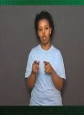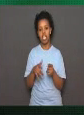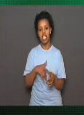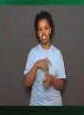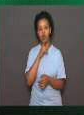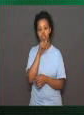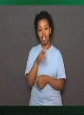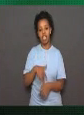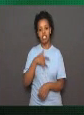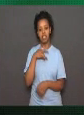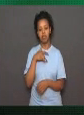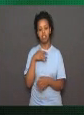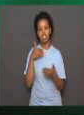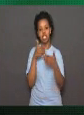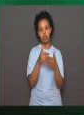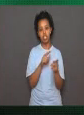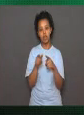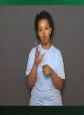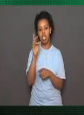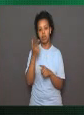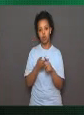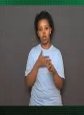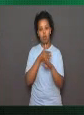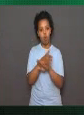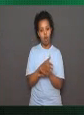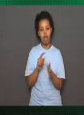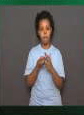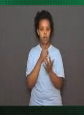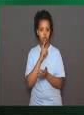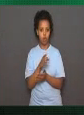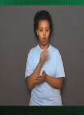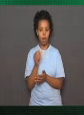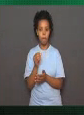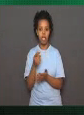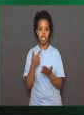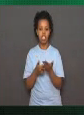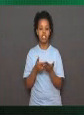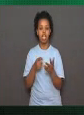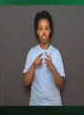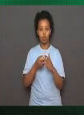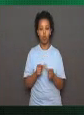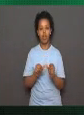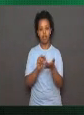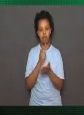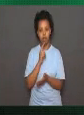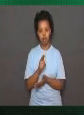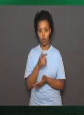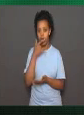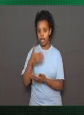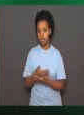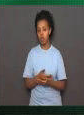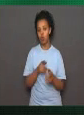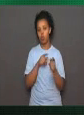attachment begins after 7 months and continues from there. The infant